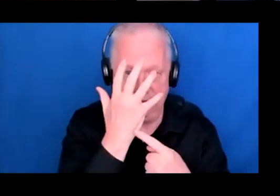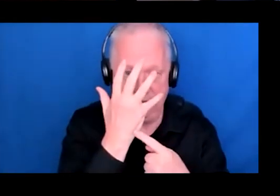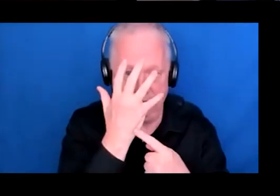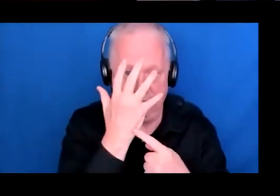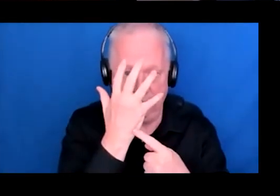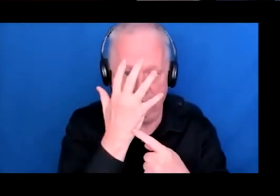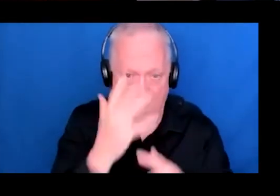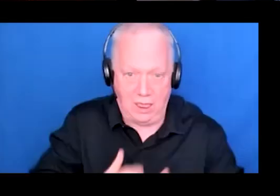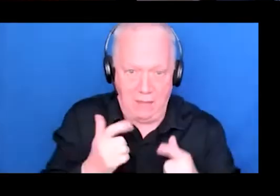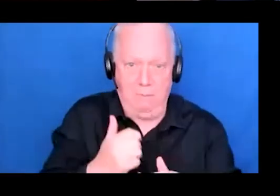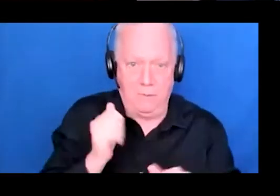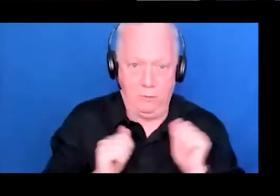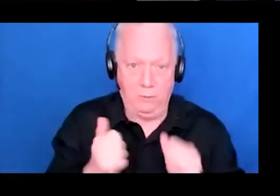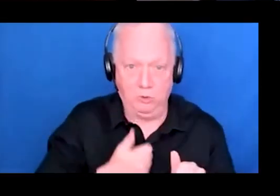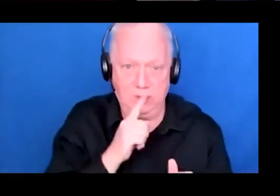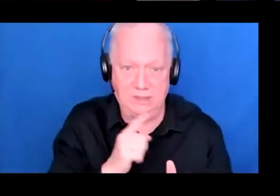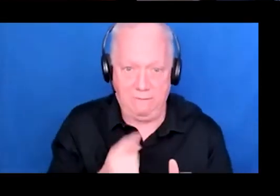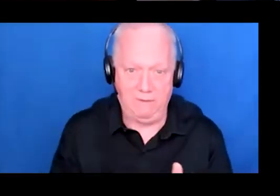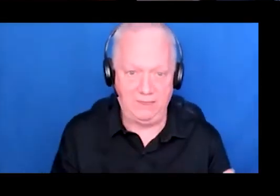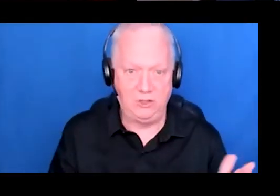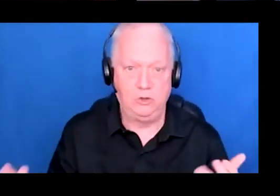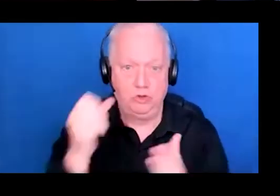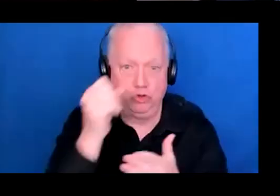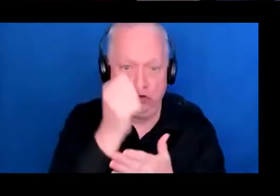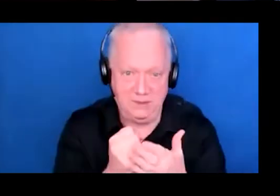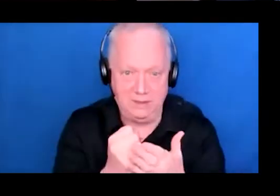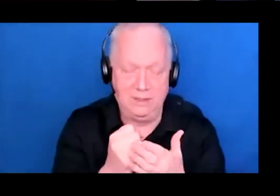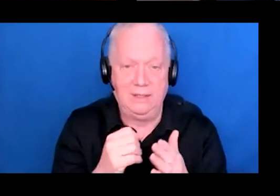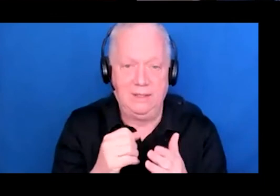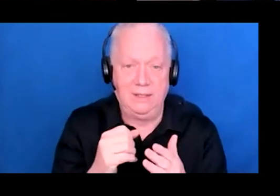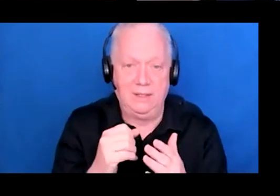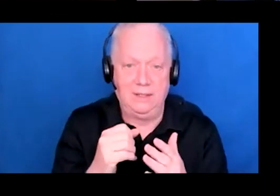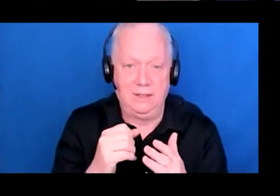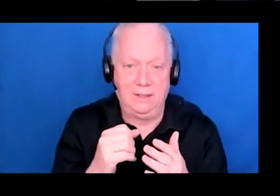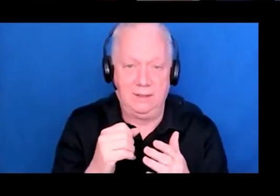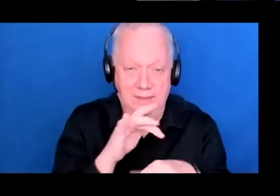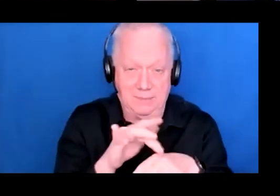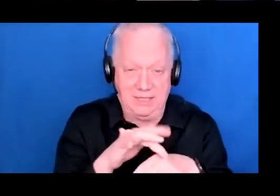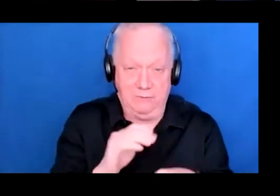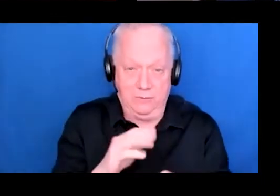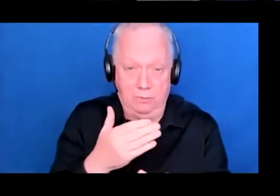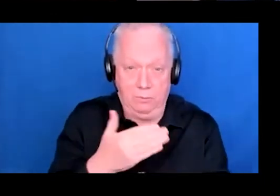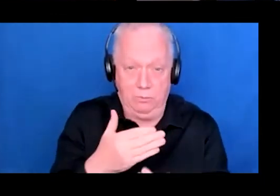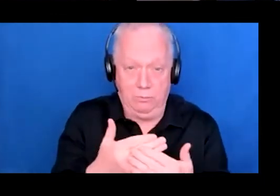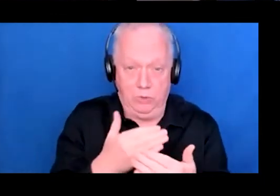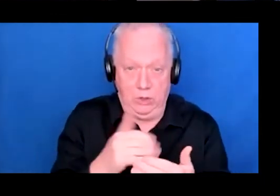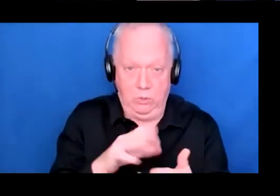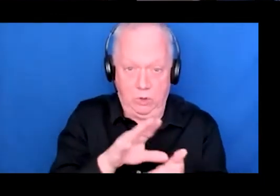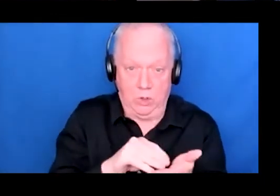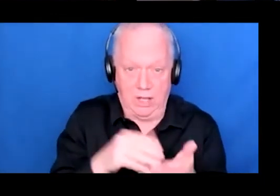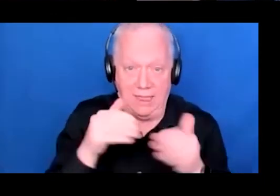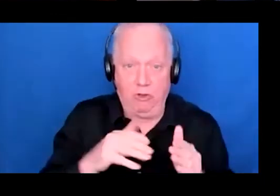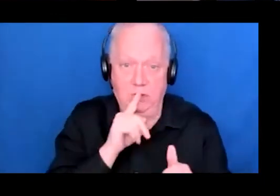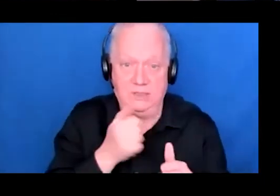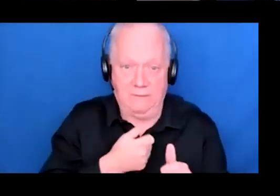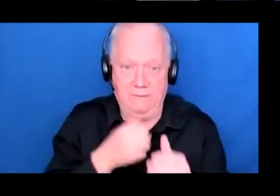live perform your real self. And then you script it so that the space of your pre-recorded self allows your real self, then